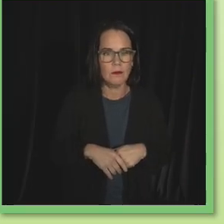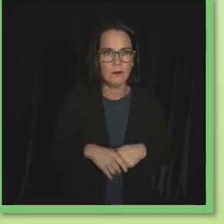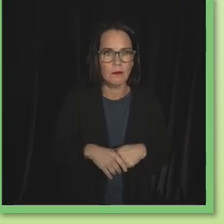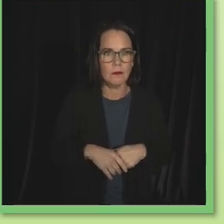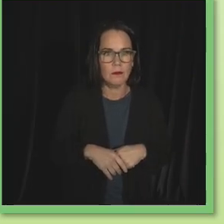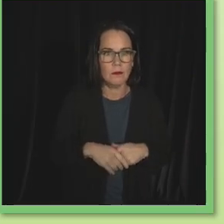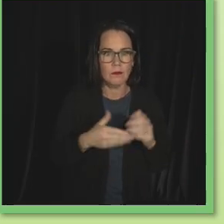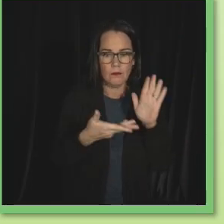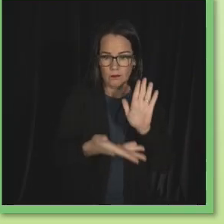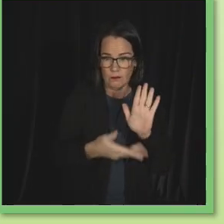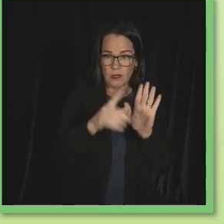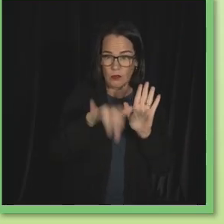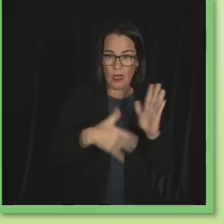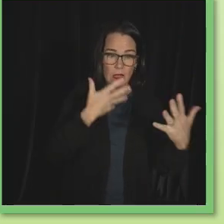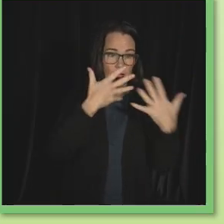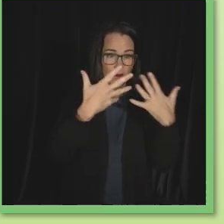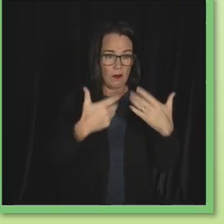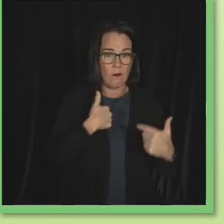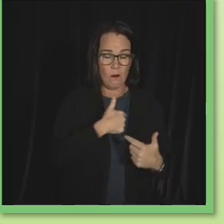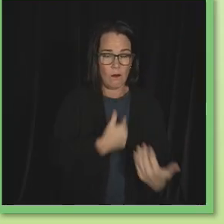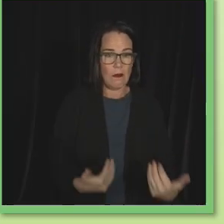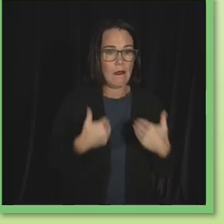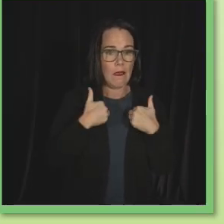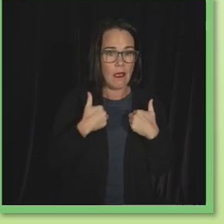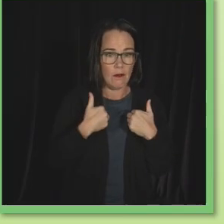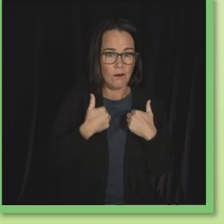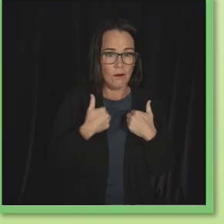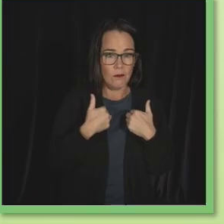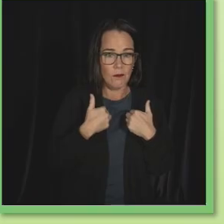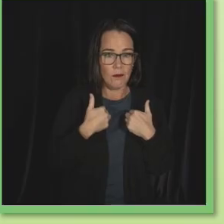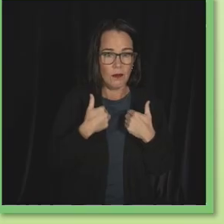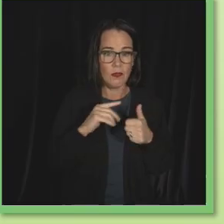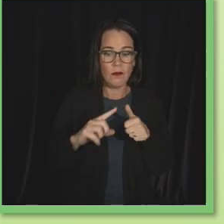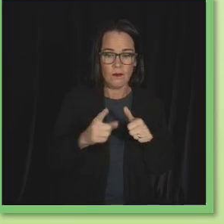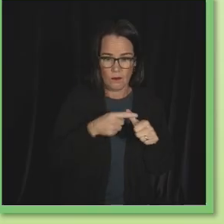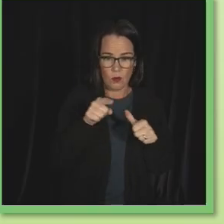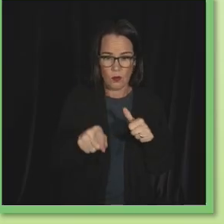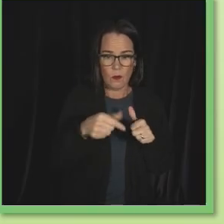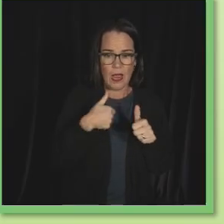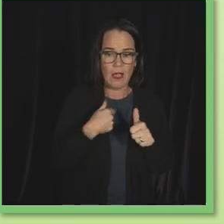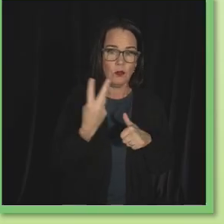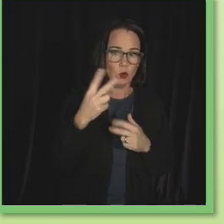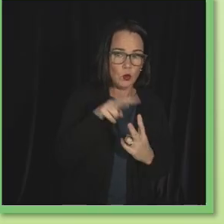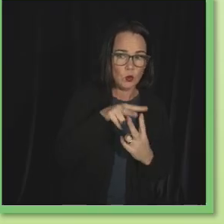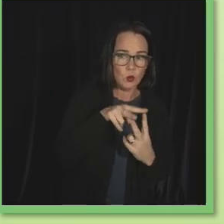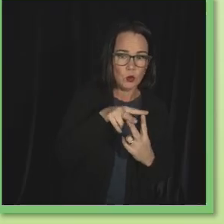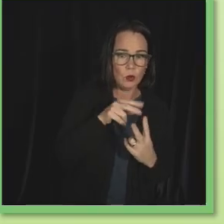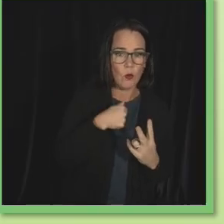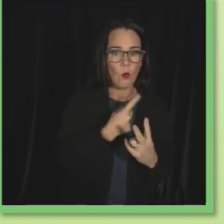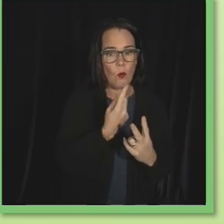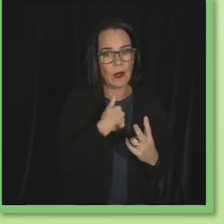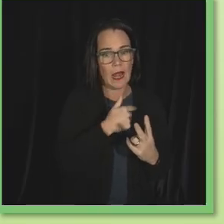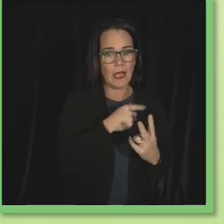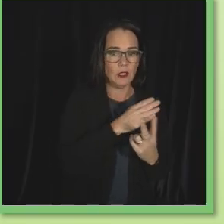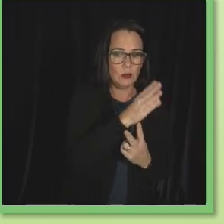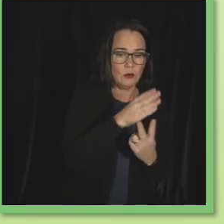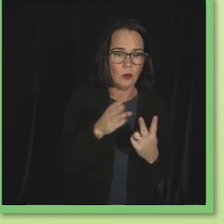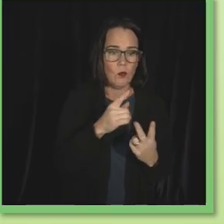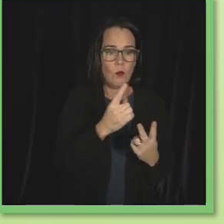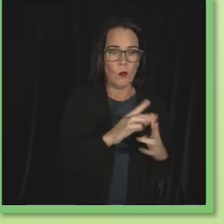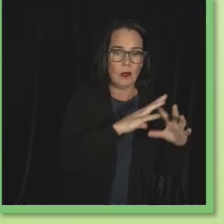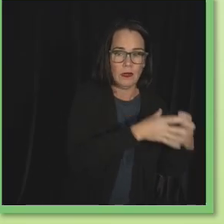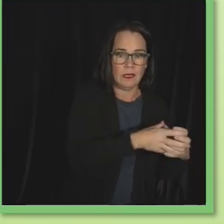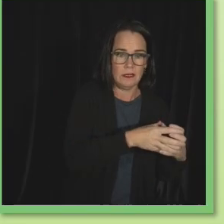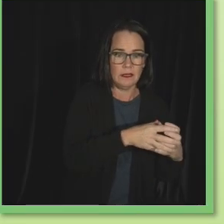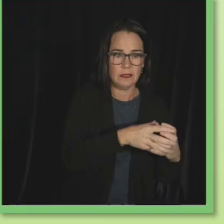just dummy interfaces that we have. In the first worker node, we have two dummy interfaces. One has the particularity that it has an NTU of